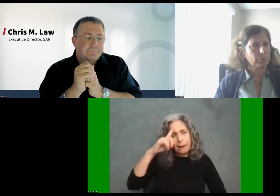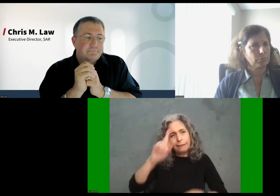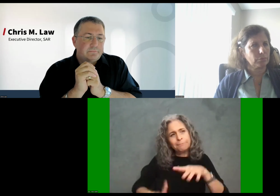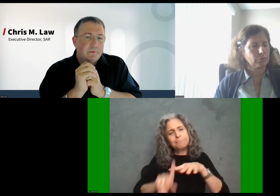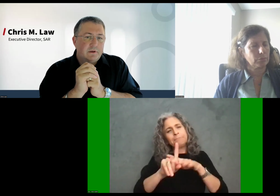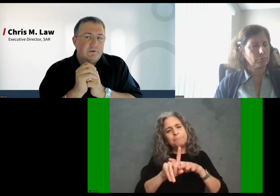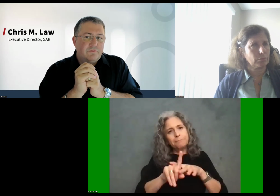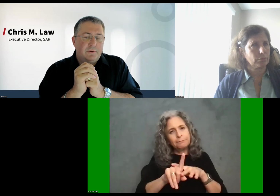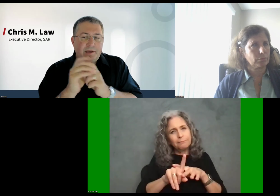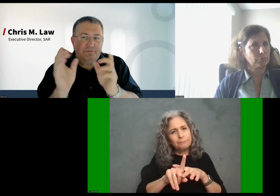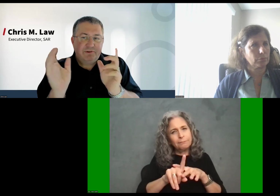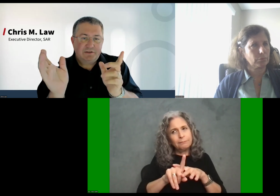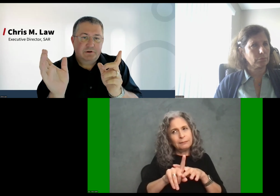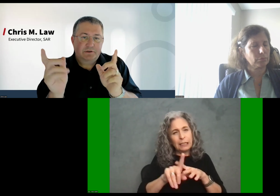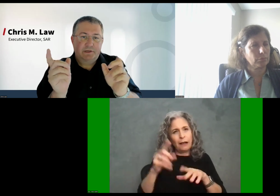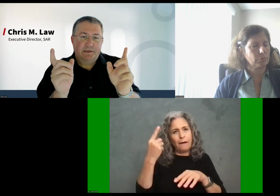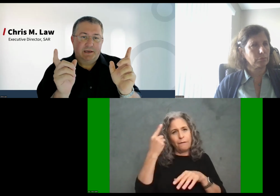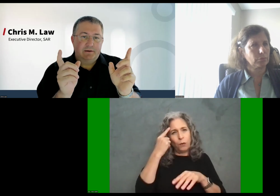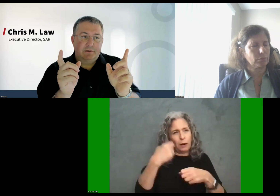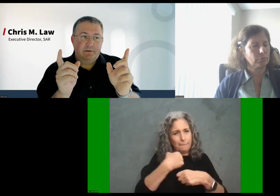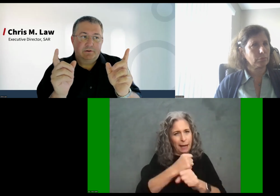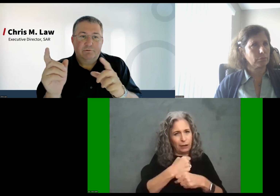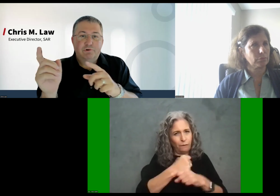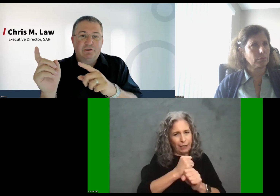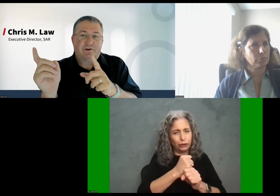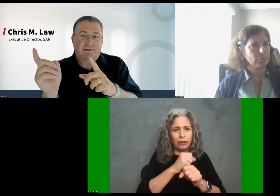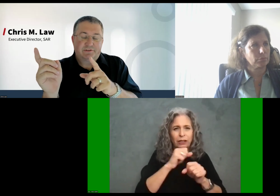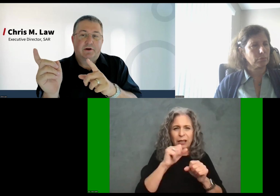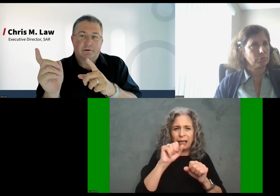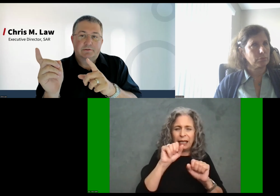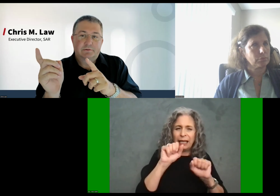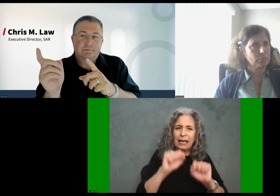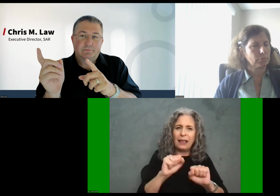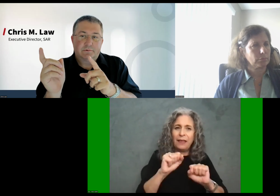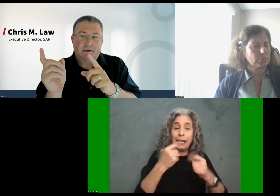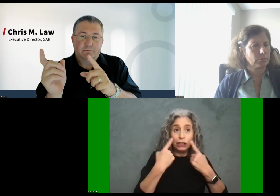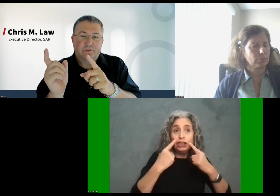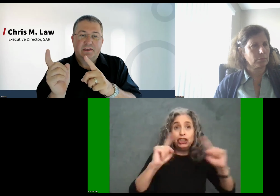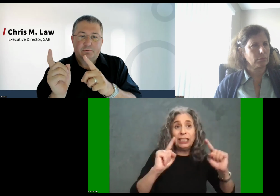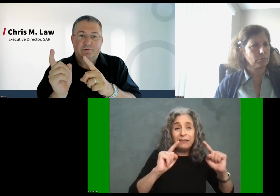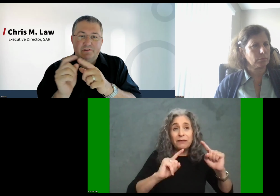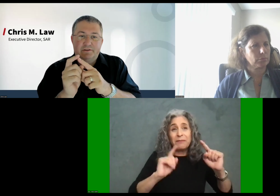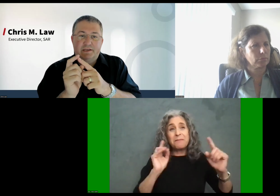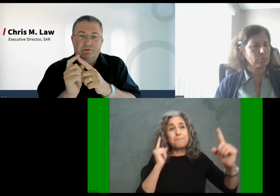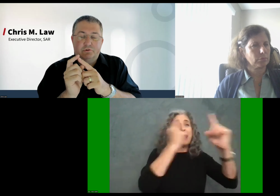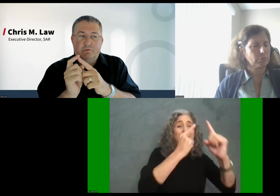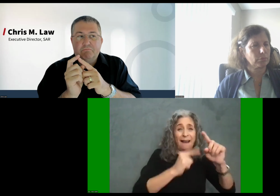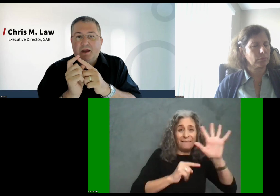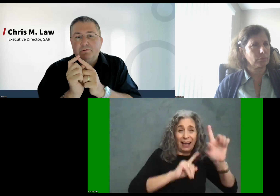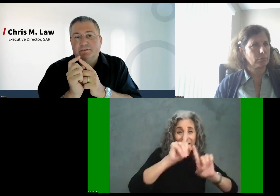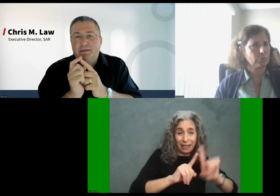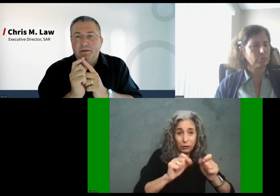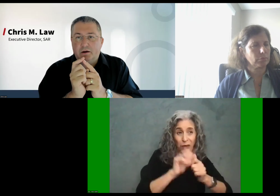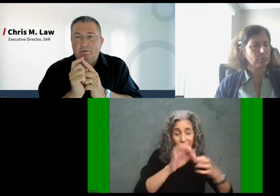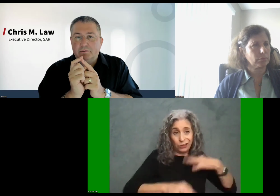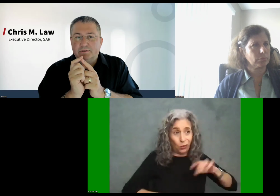well, for a manufacturer, could they reach 5 stars, right, with the equivalent of that score?